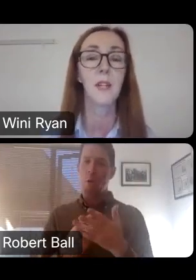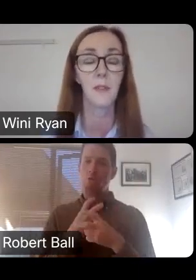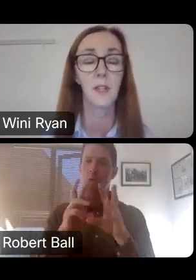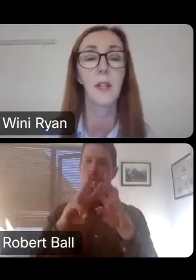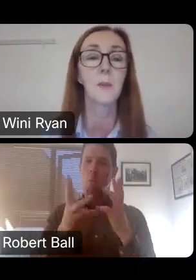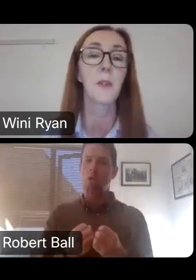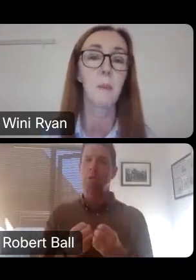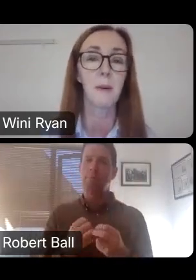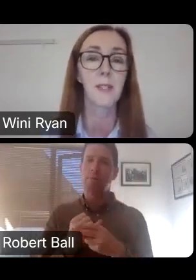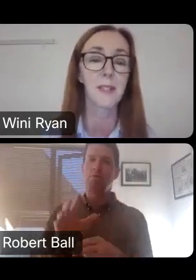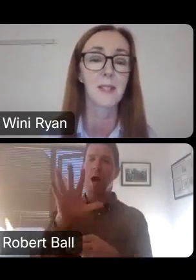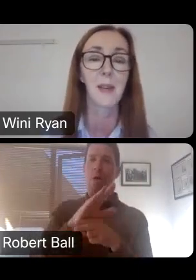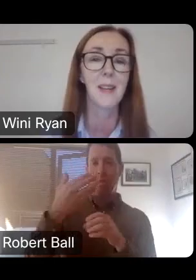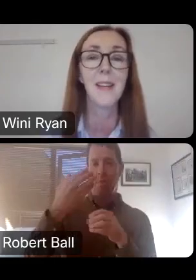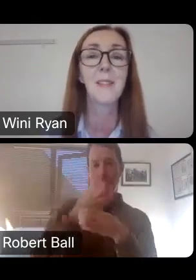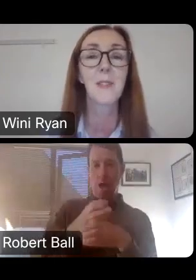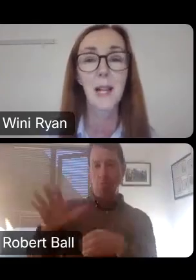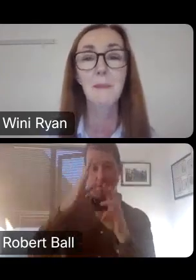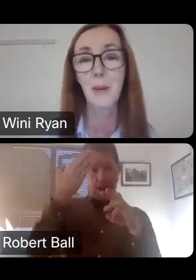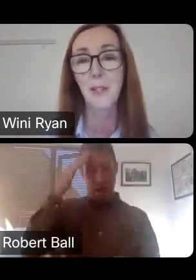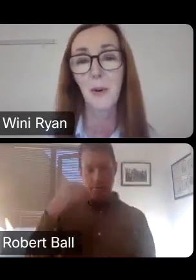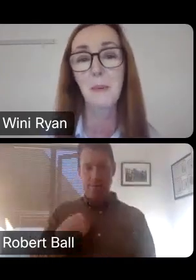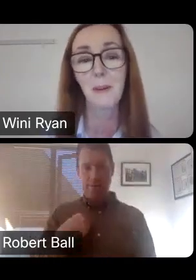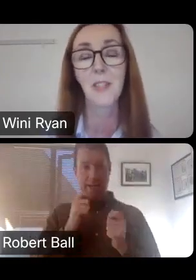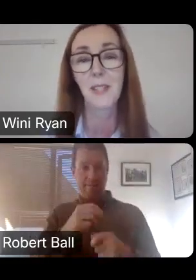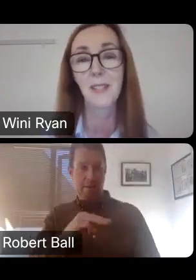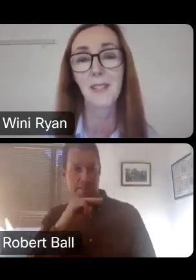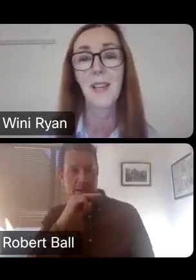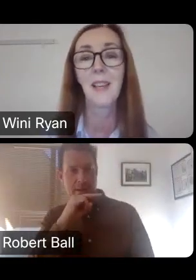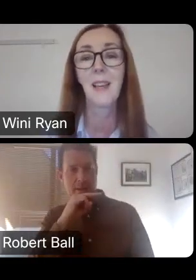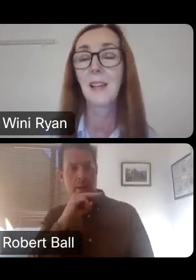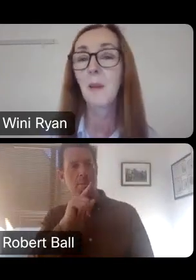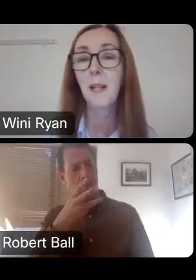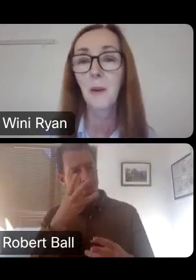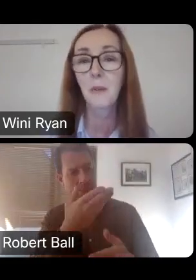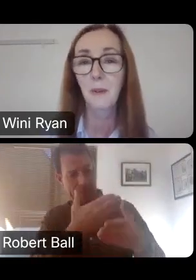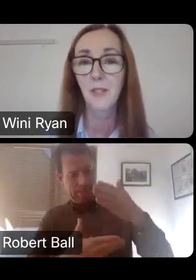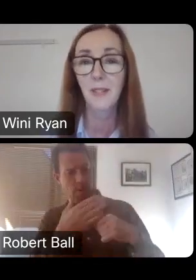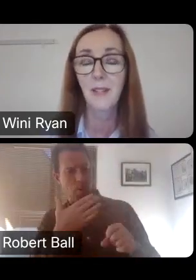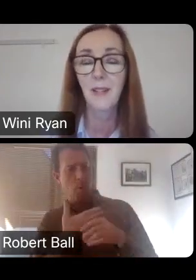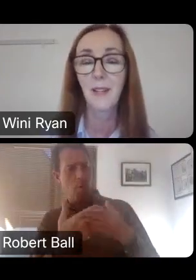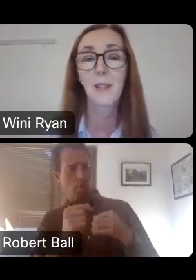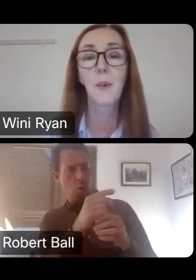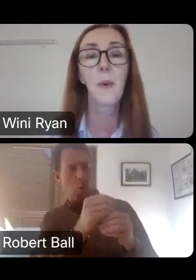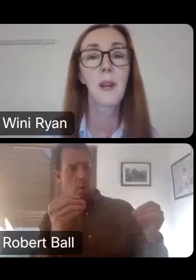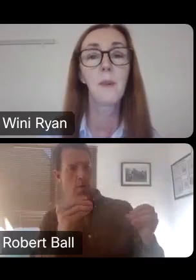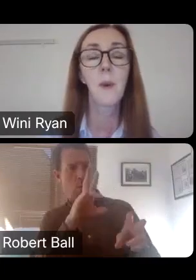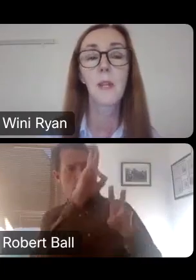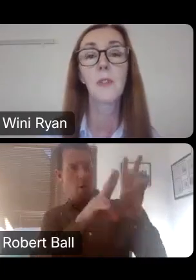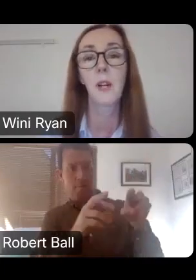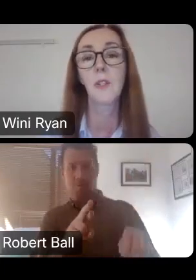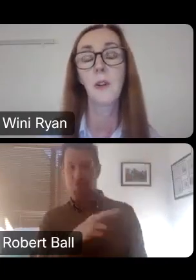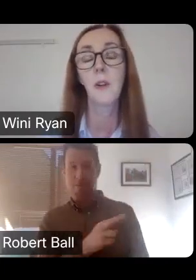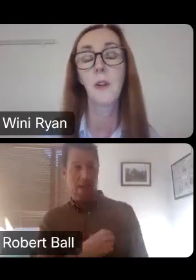the definition. I know what an open question is. Okay, so tell me what your open question is. And it'll be a closed question. So whatever way